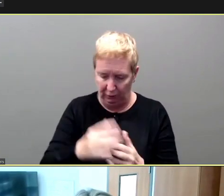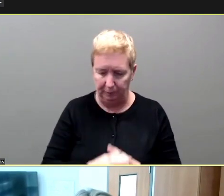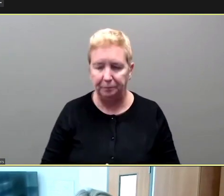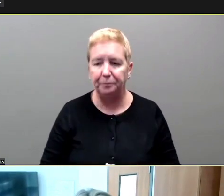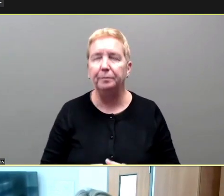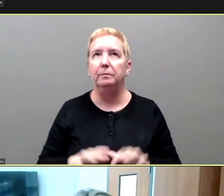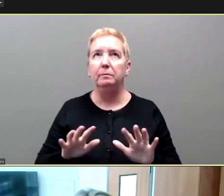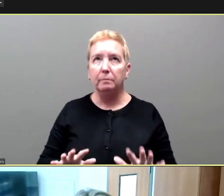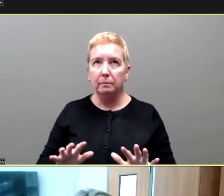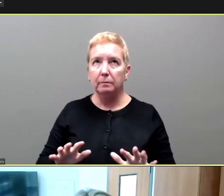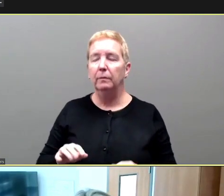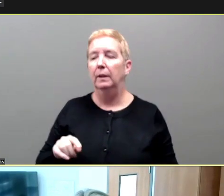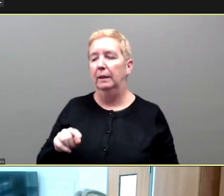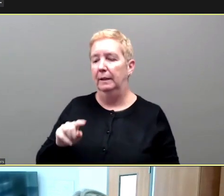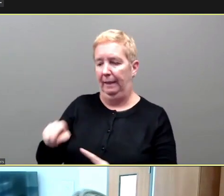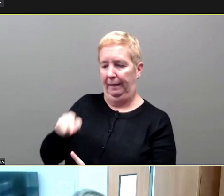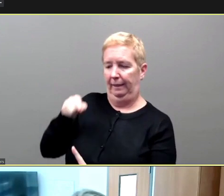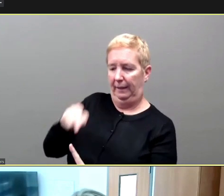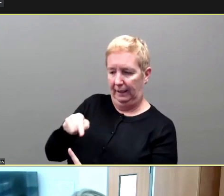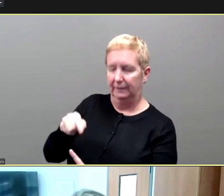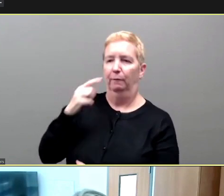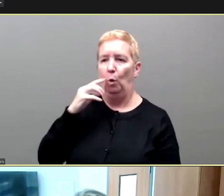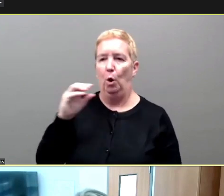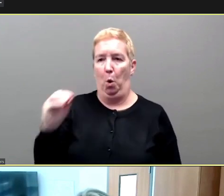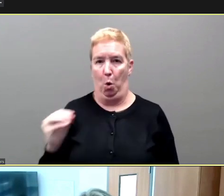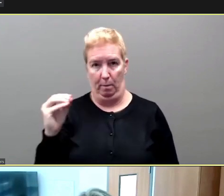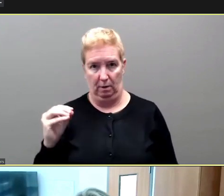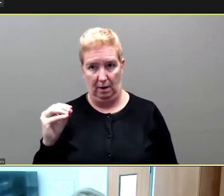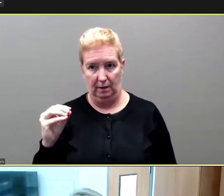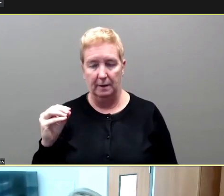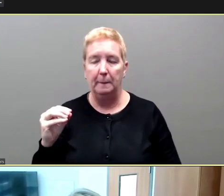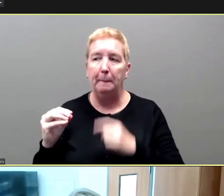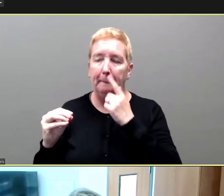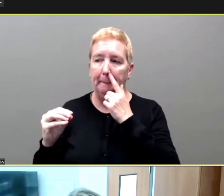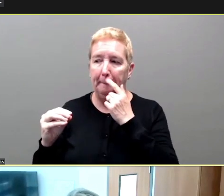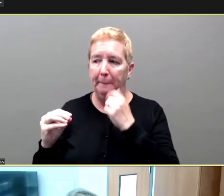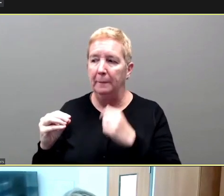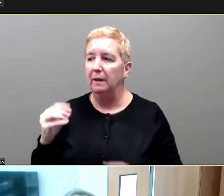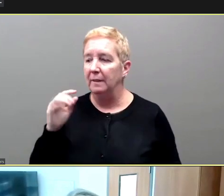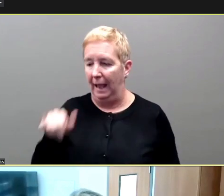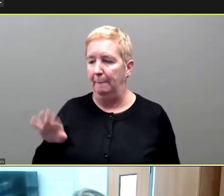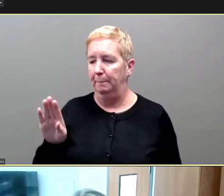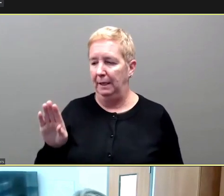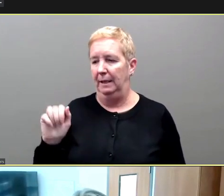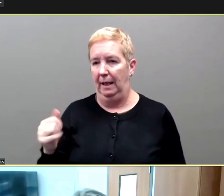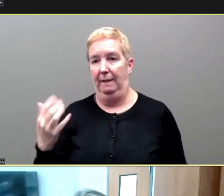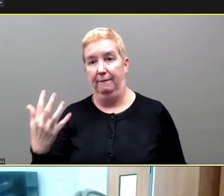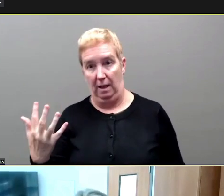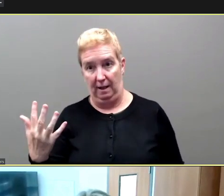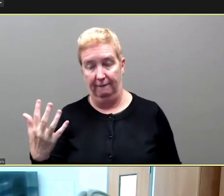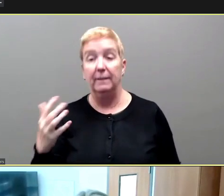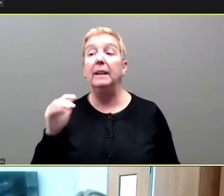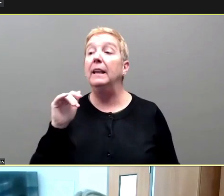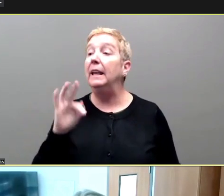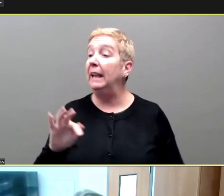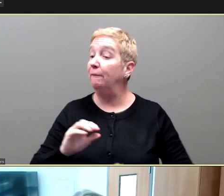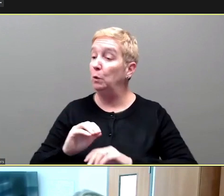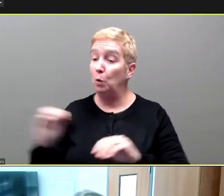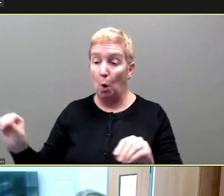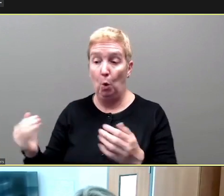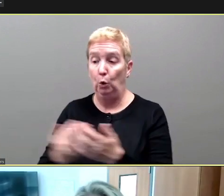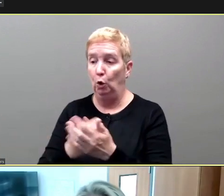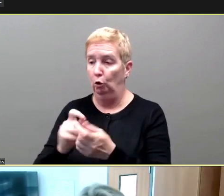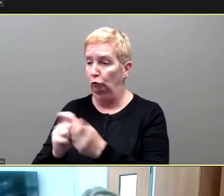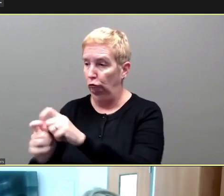I know the specific vaccine is for the Omicron. So basically for that BA5, if there's no new variants,